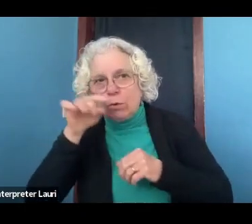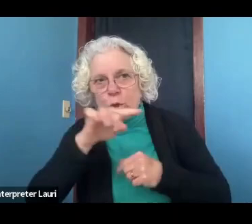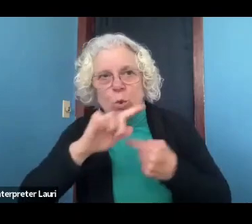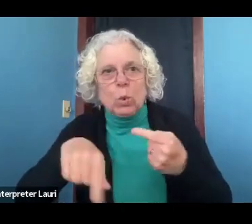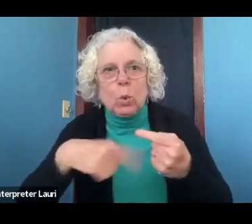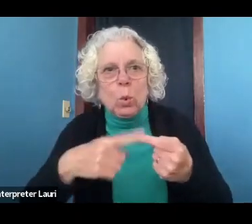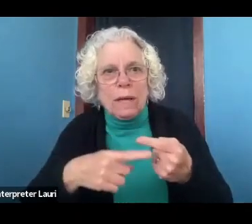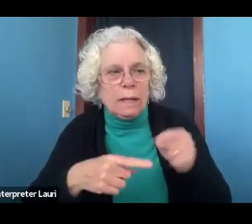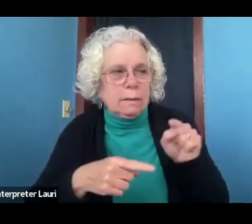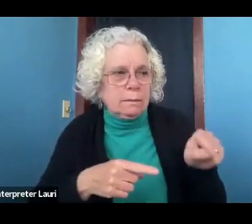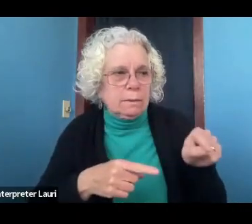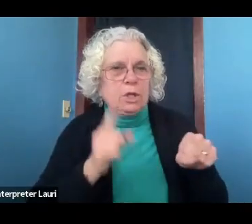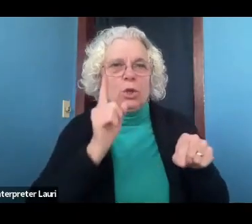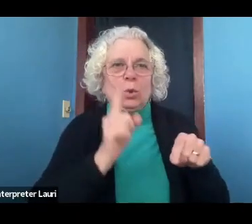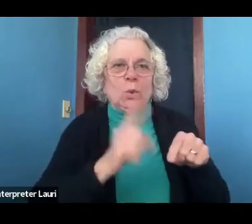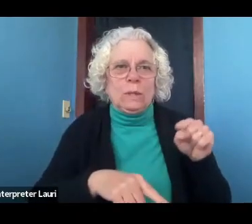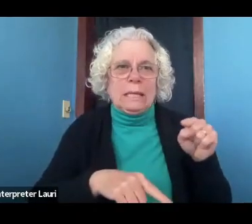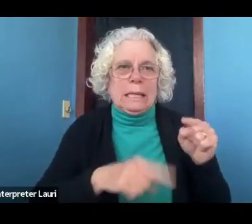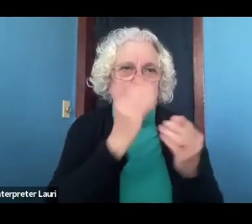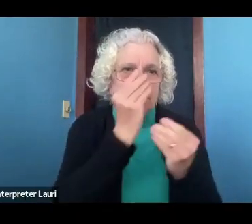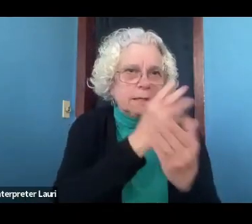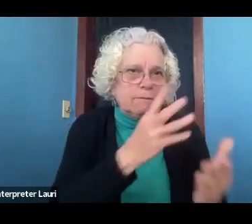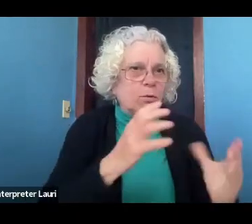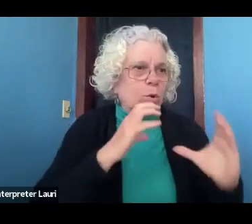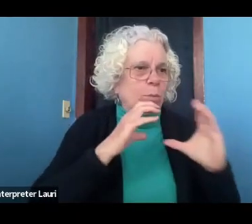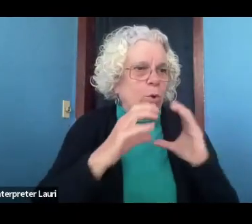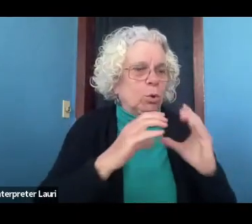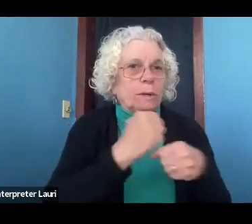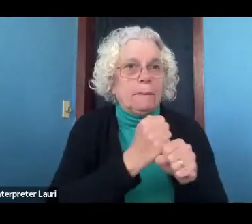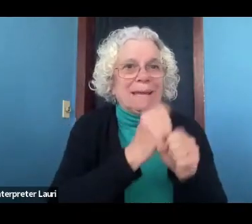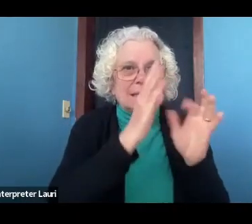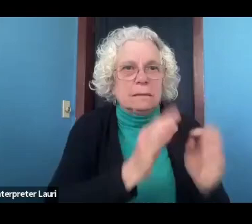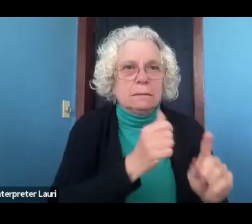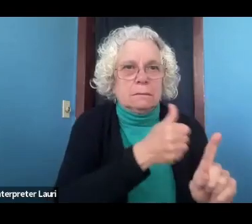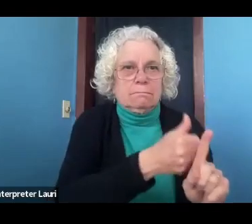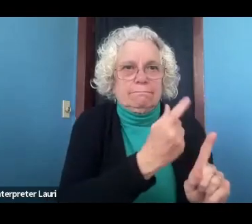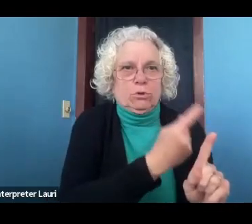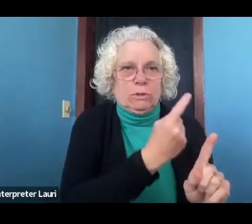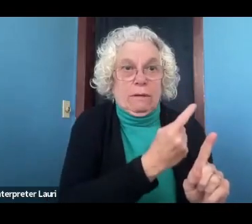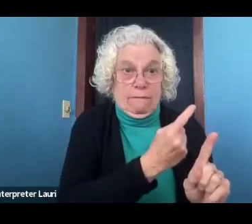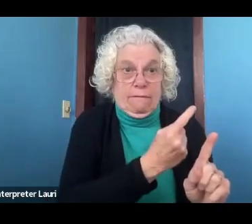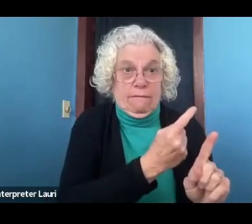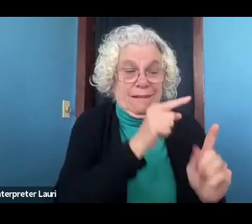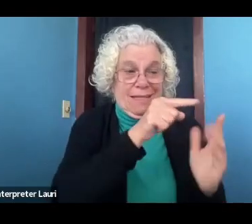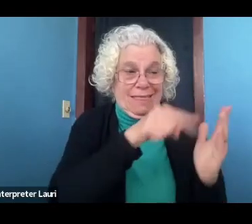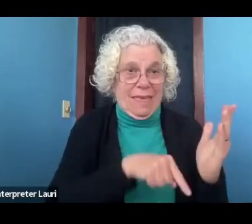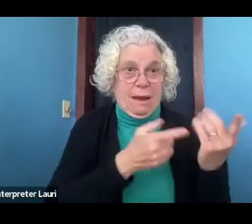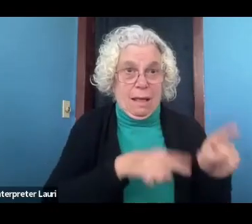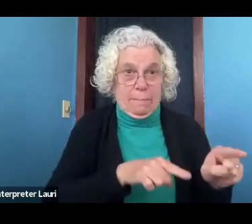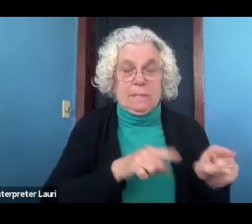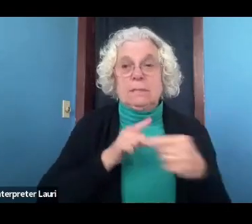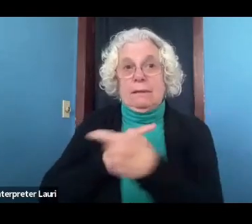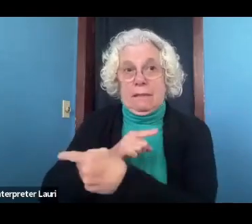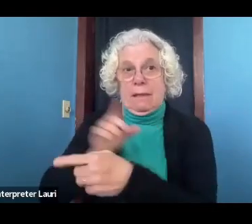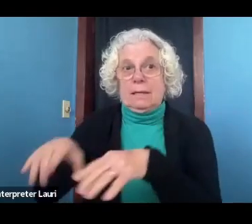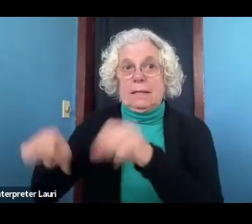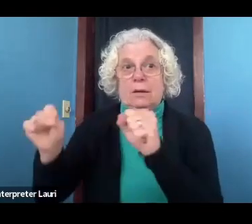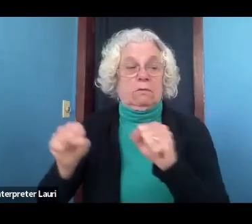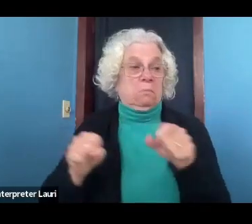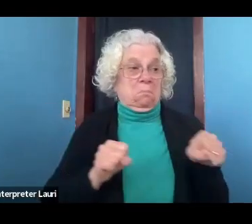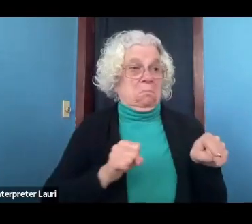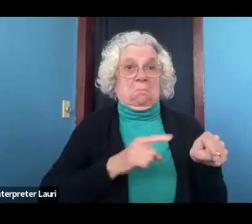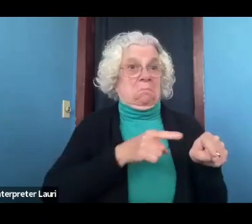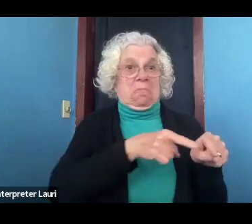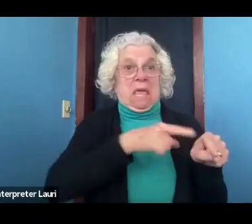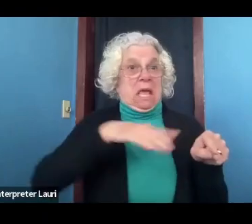cannot communicate or make these decisions myself. So until this is triggered, your